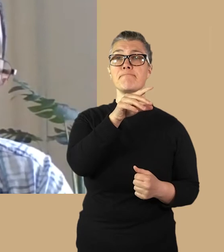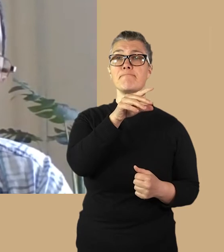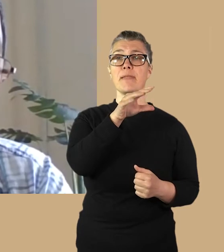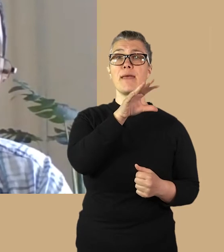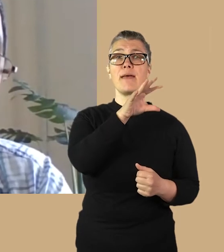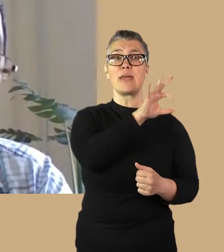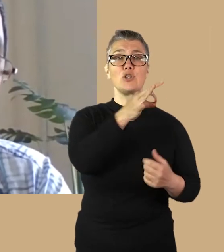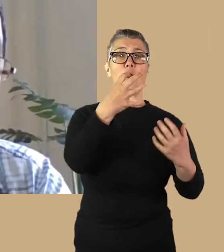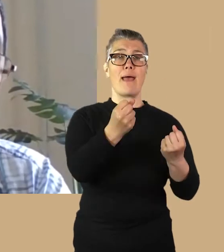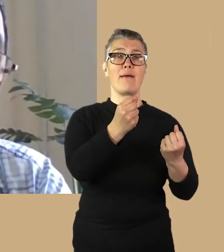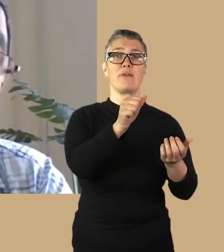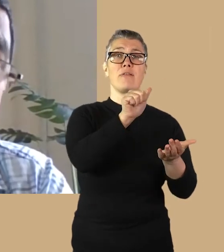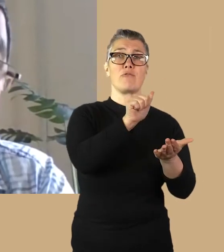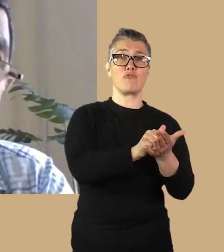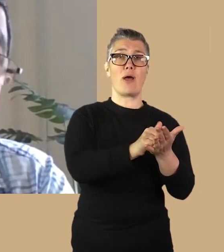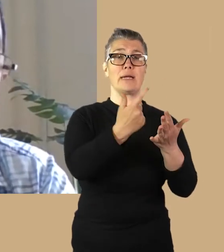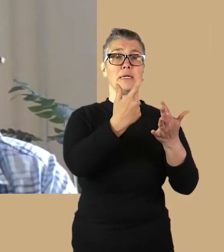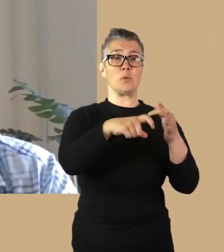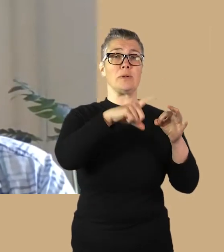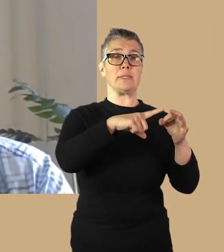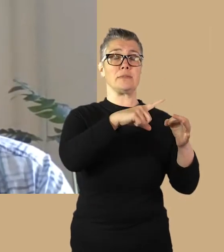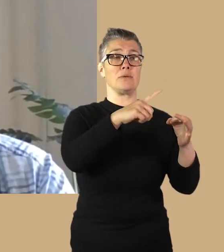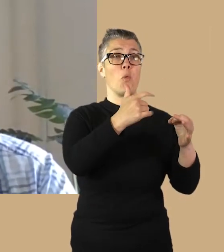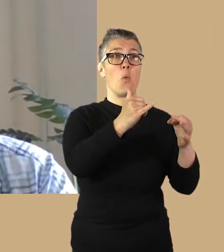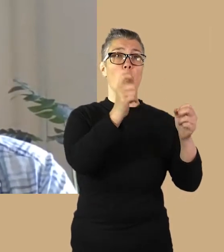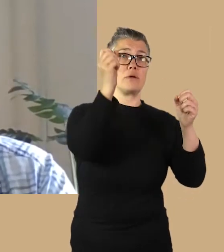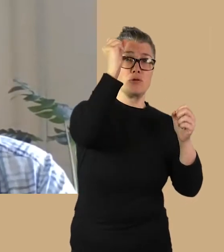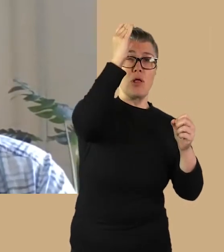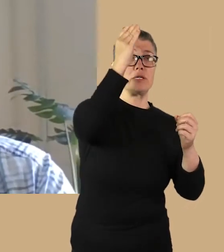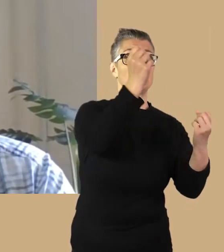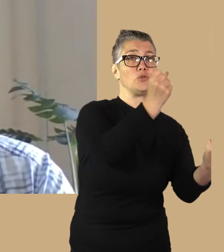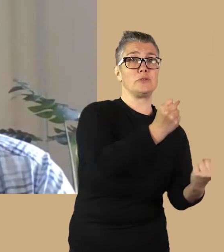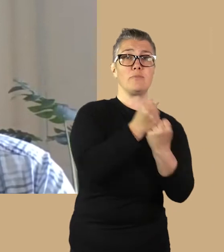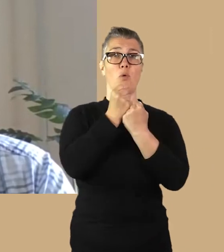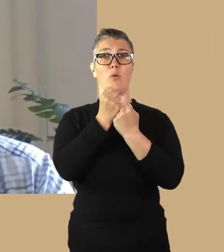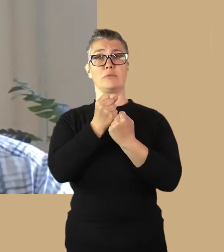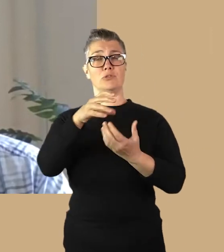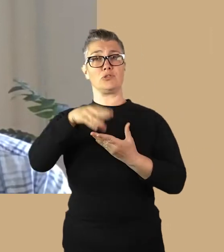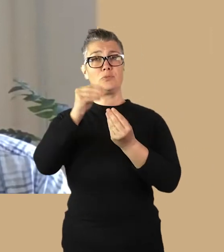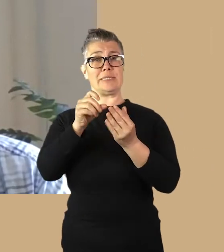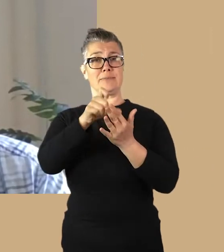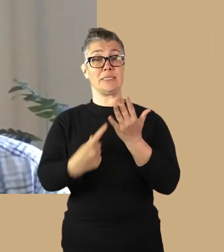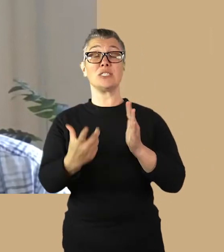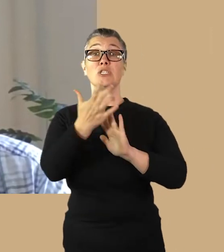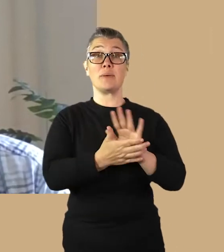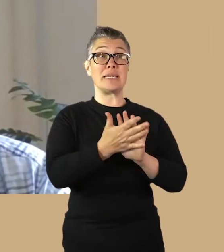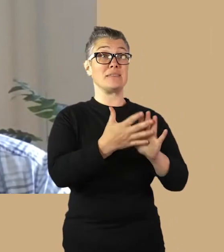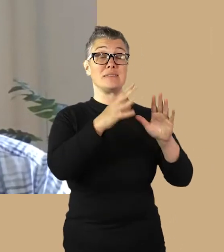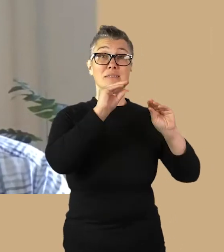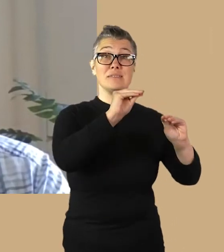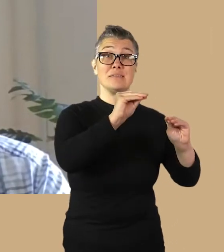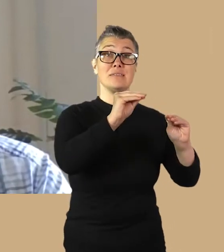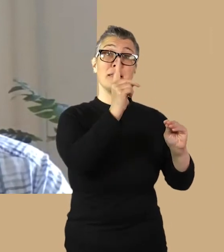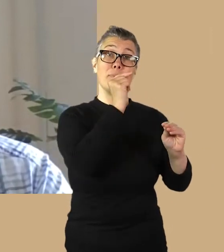to provide support for people with disability. Therefore, capacity building for lecturers